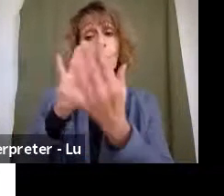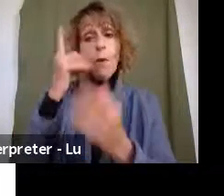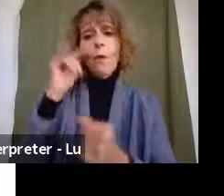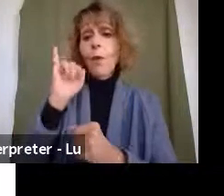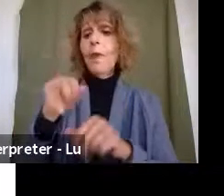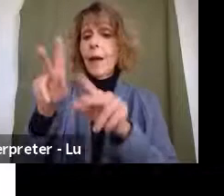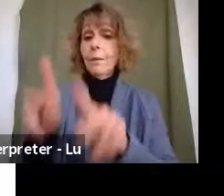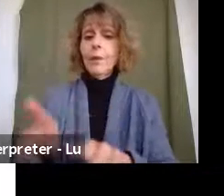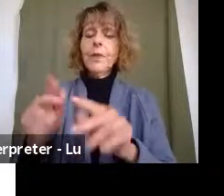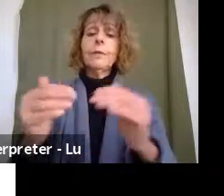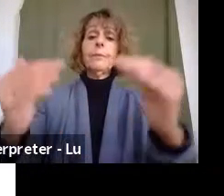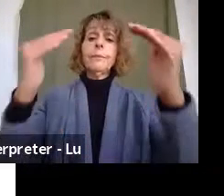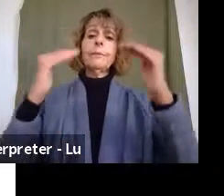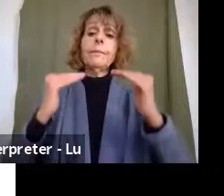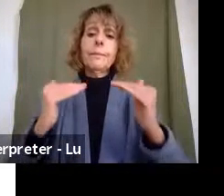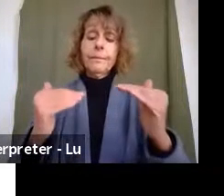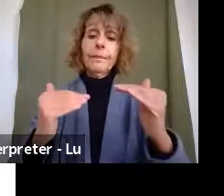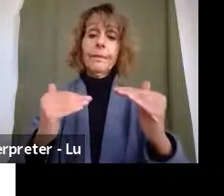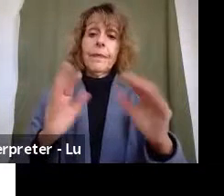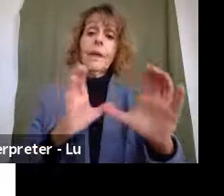speech disabilities.